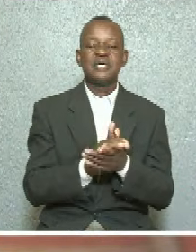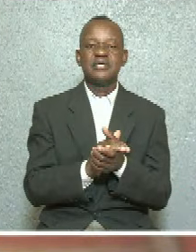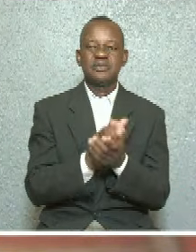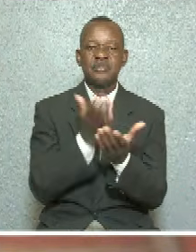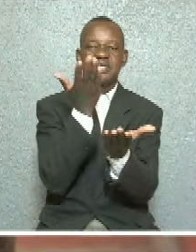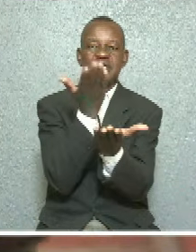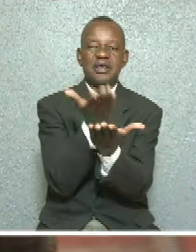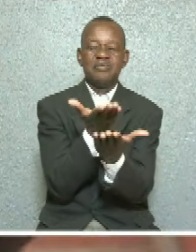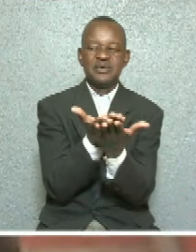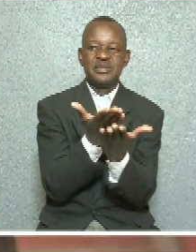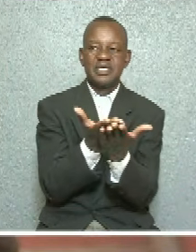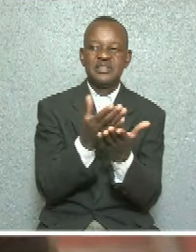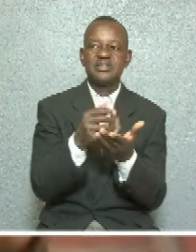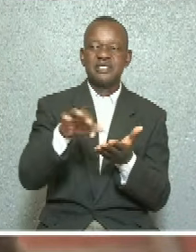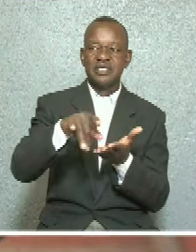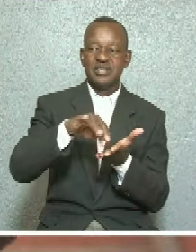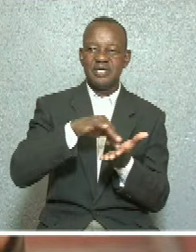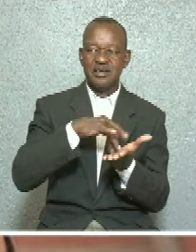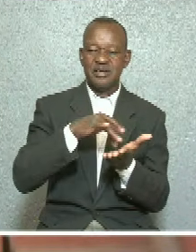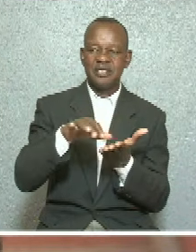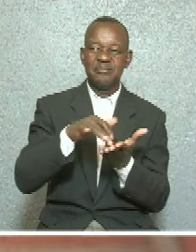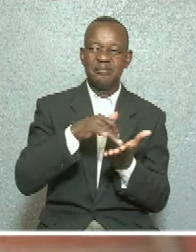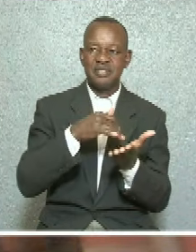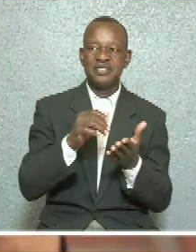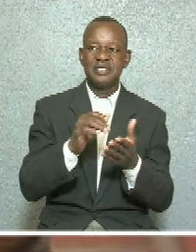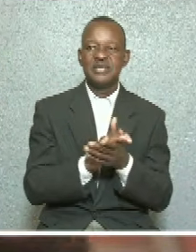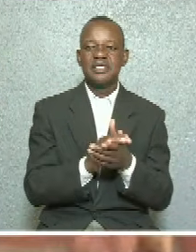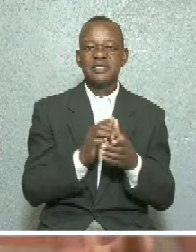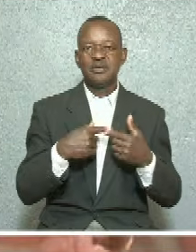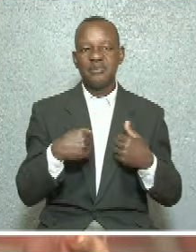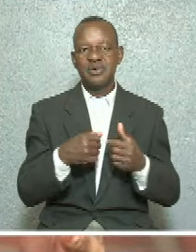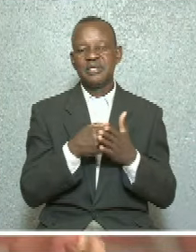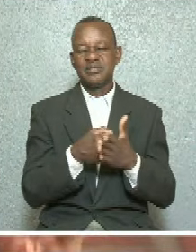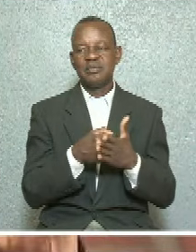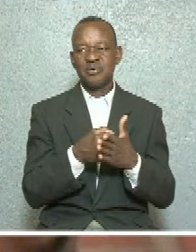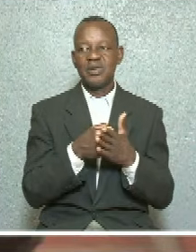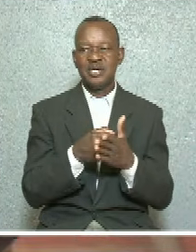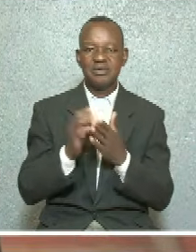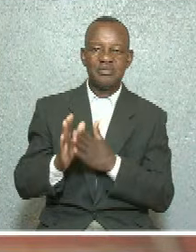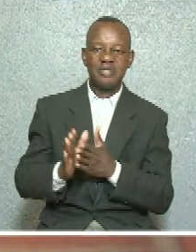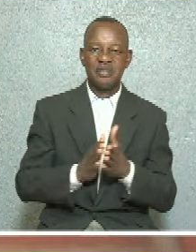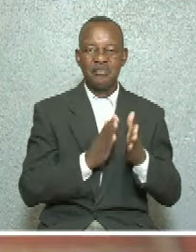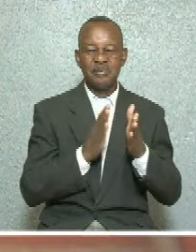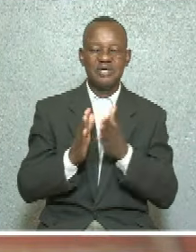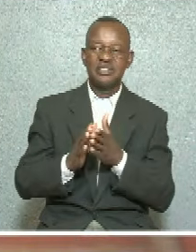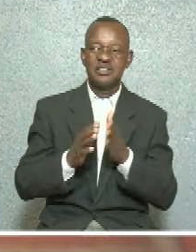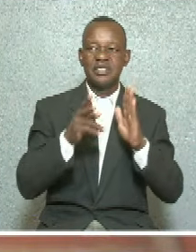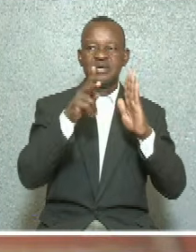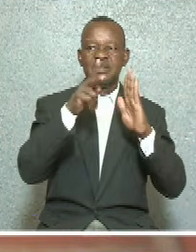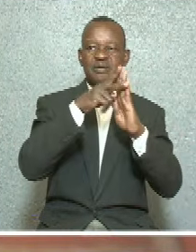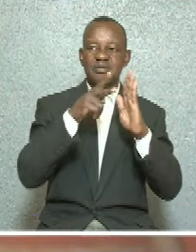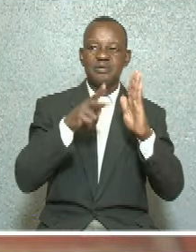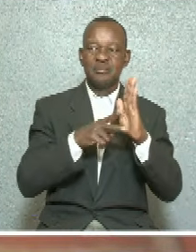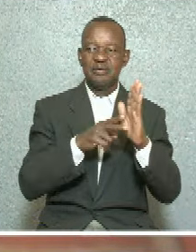program. We don't want kids that are coming from medium and well-off families to come and take that